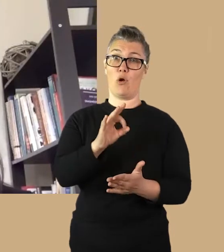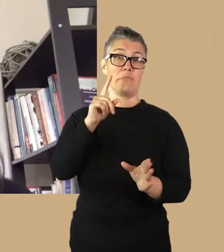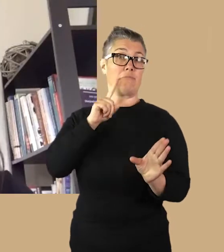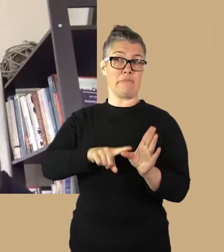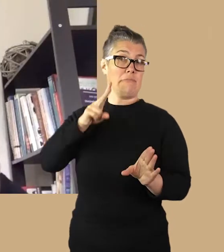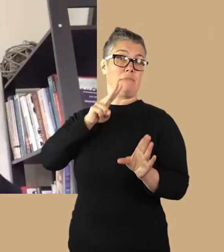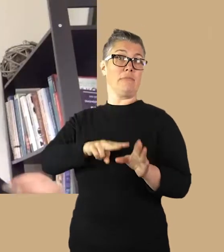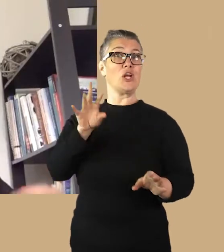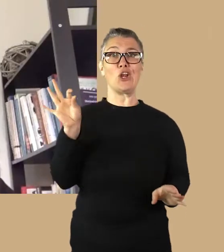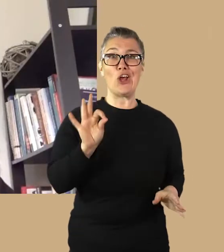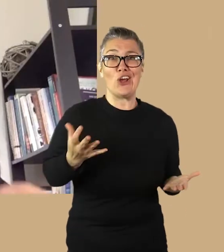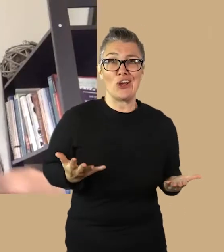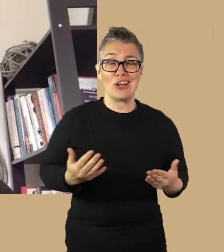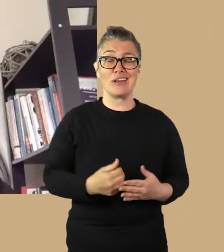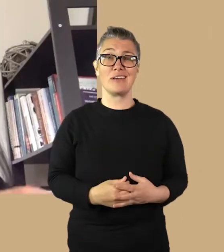but